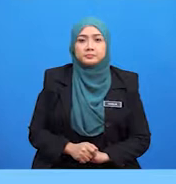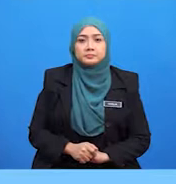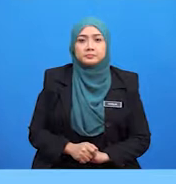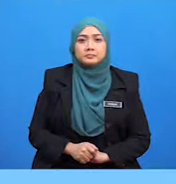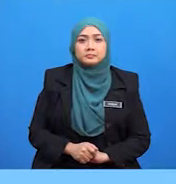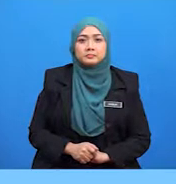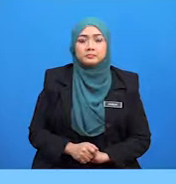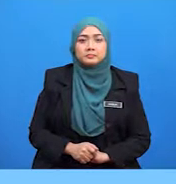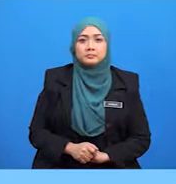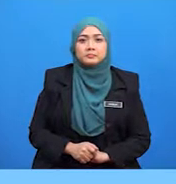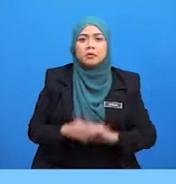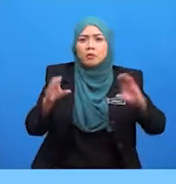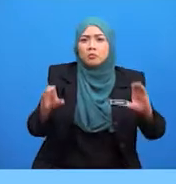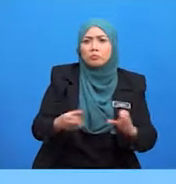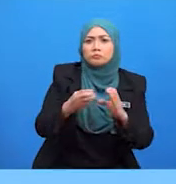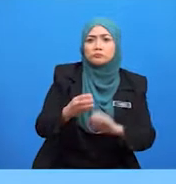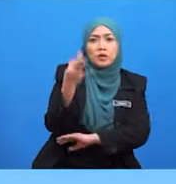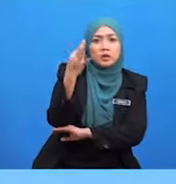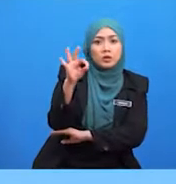It was built using